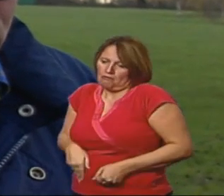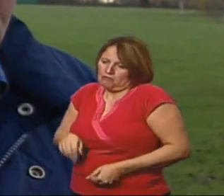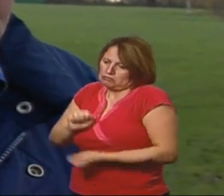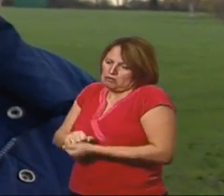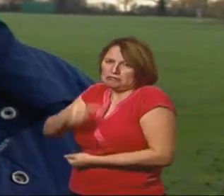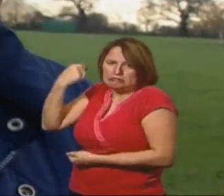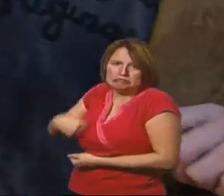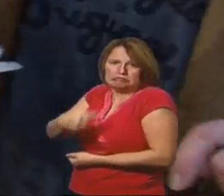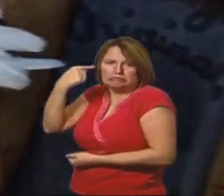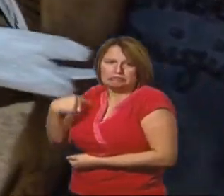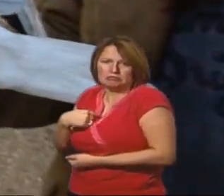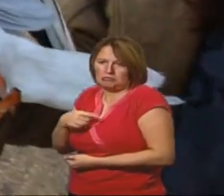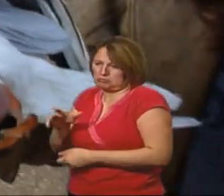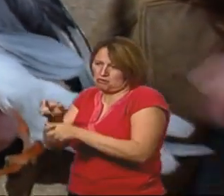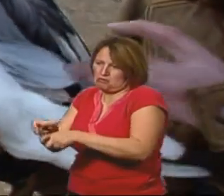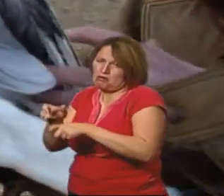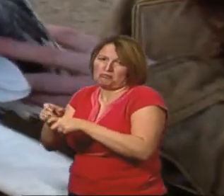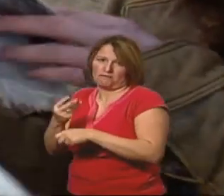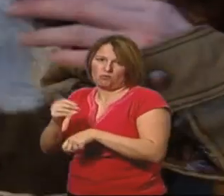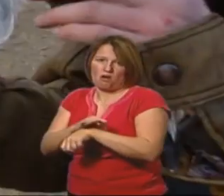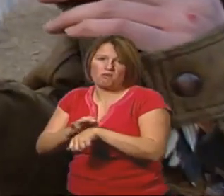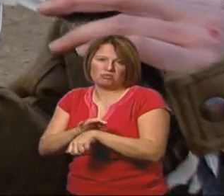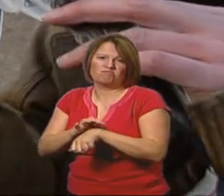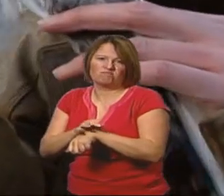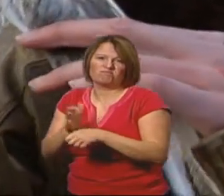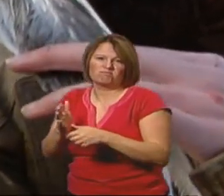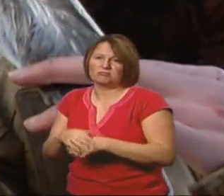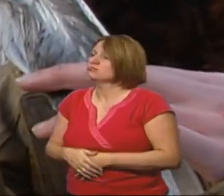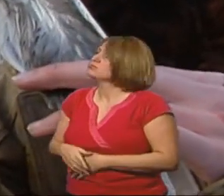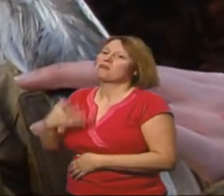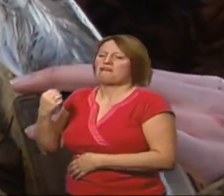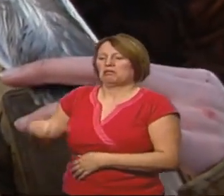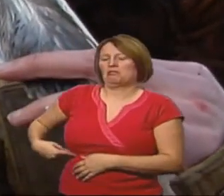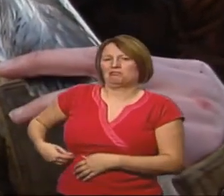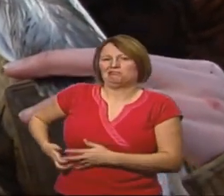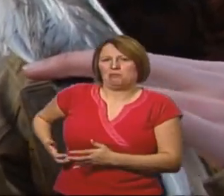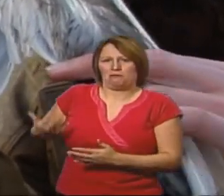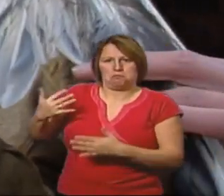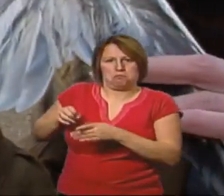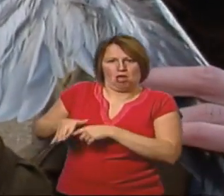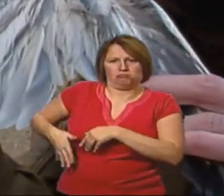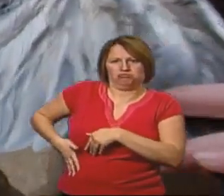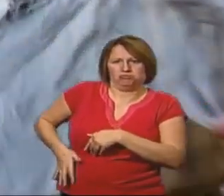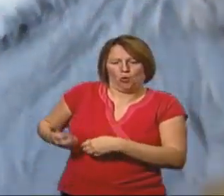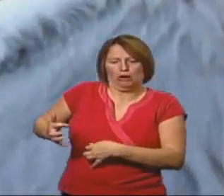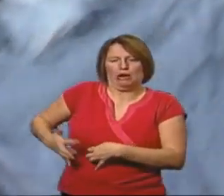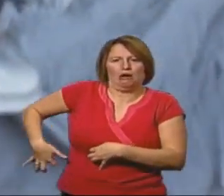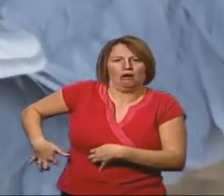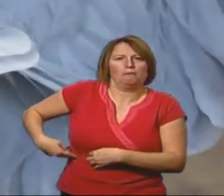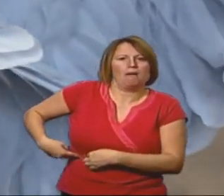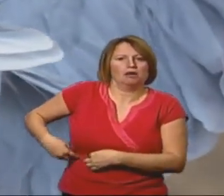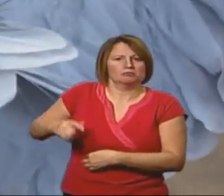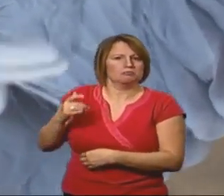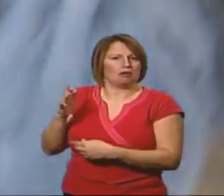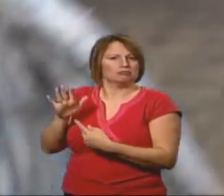everything. So he's been there quite a few hours now. I think he's got a bit of blood under there. Slightly, It's yeah. only just a